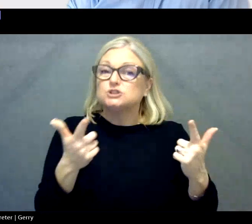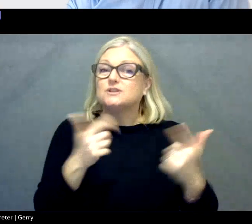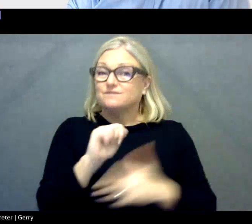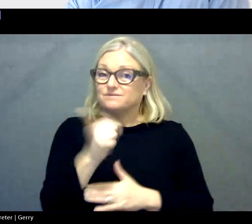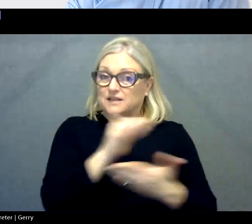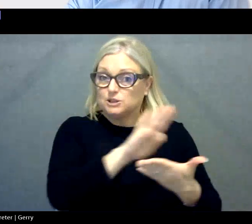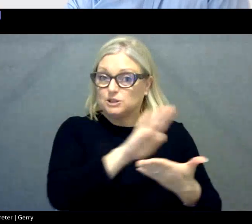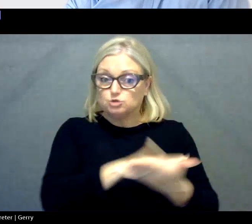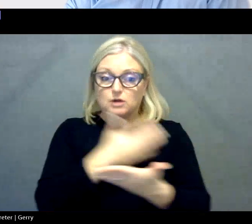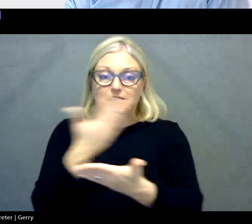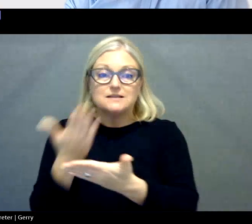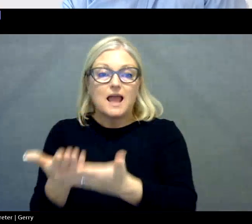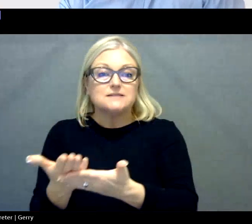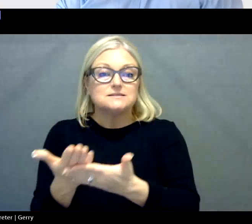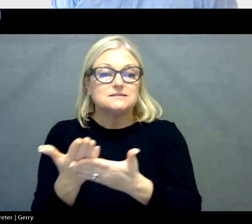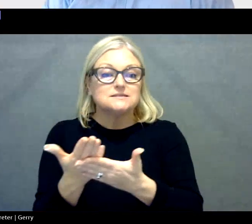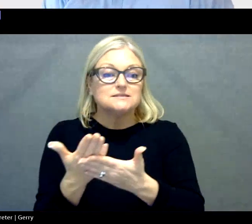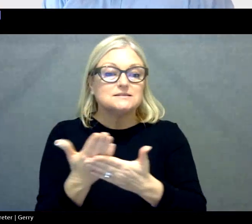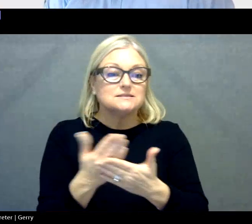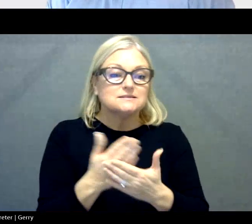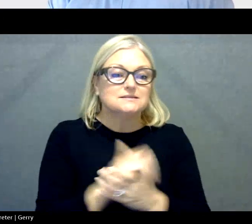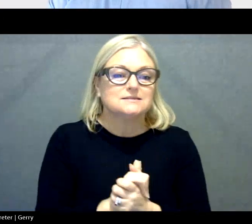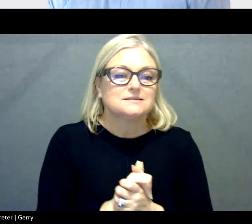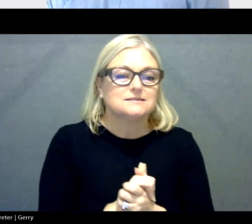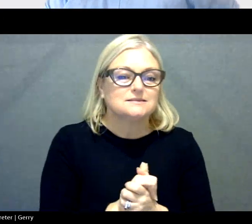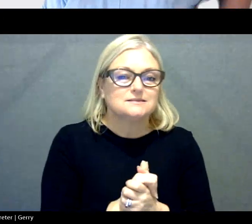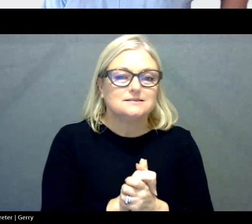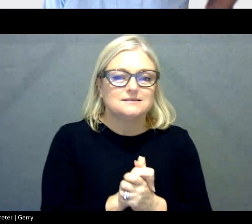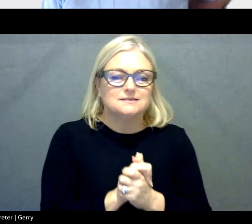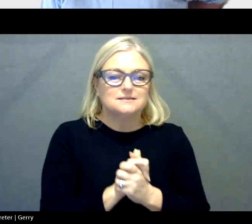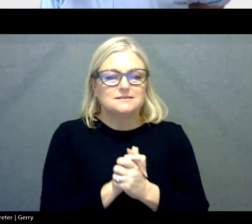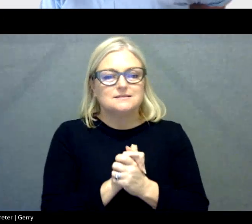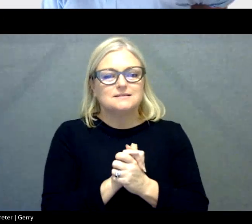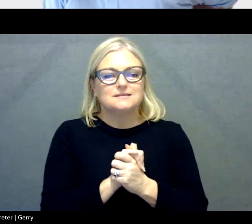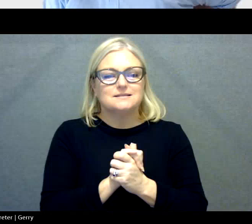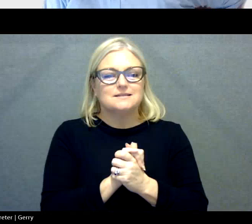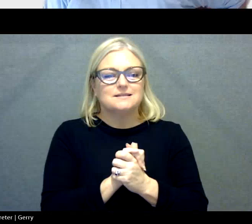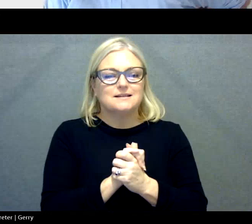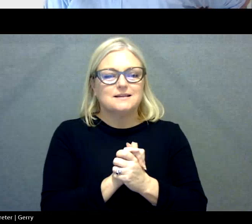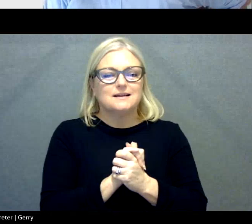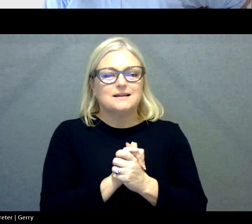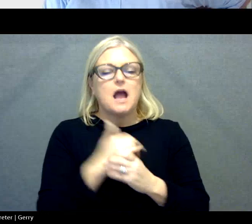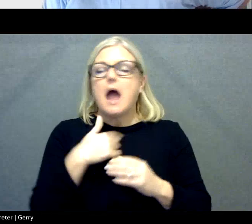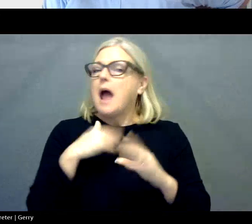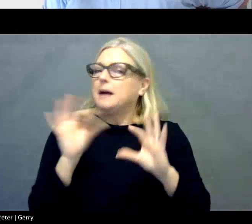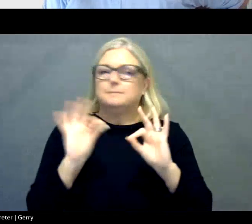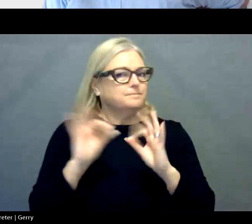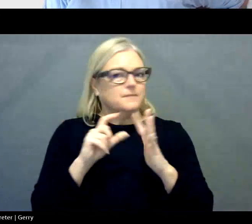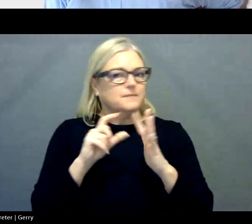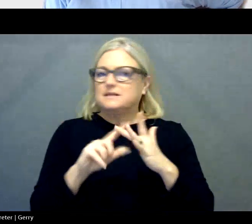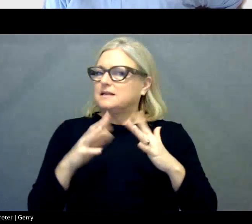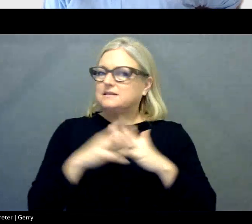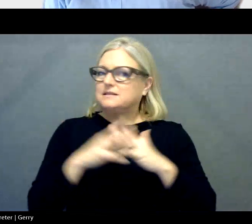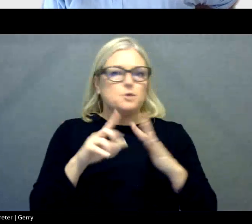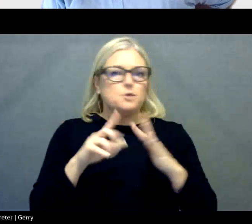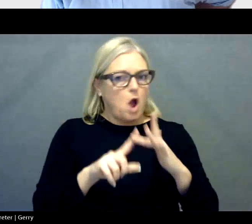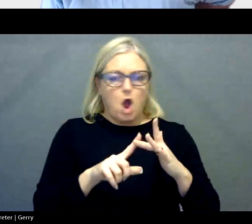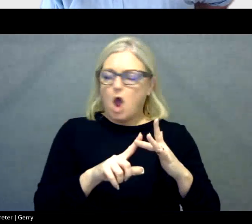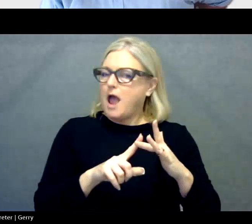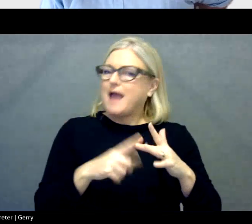You have to go off mute to deliver your answer. No, not really. We just have the DWI standard and easy English